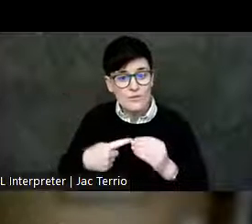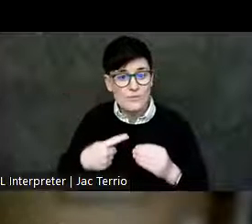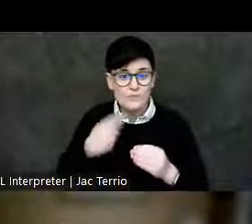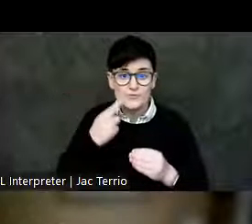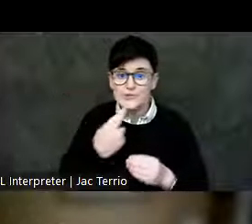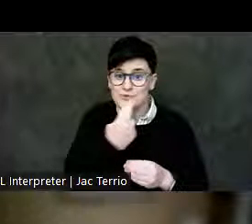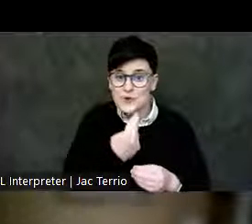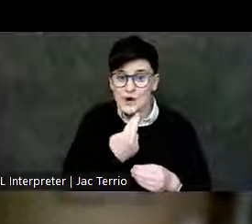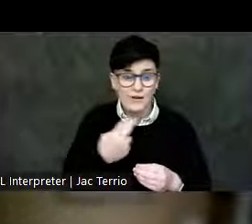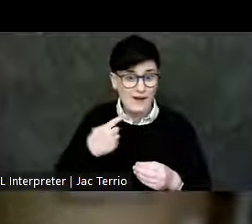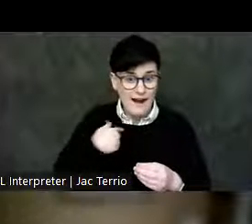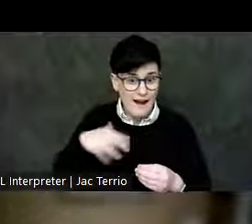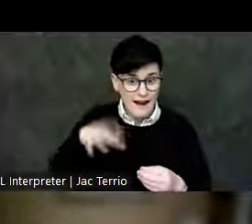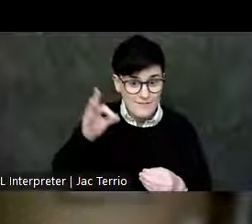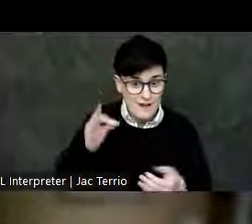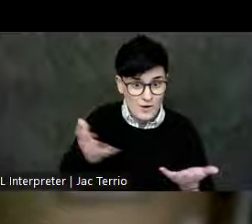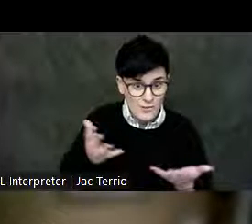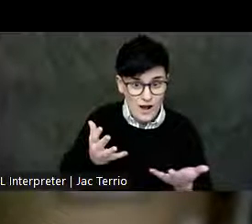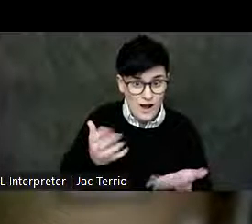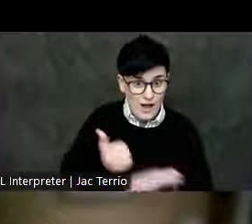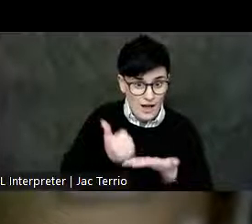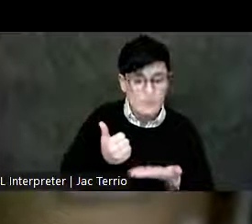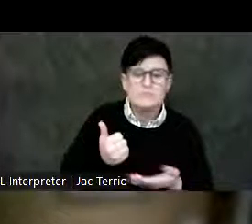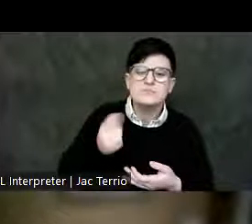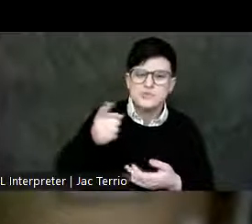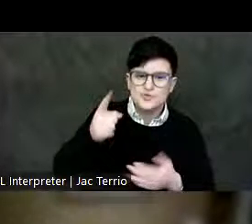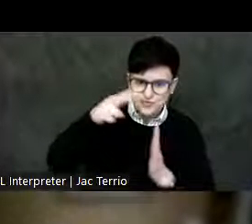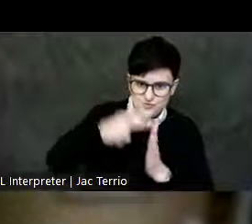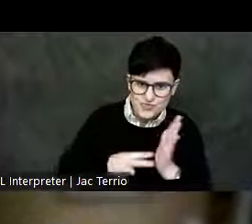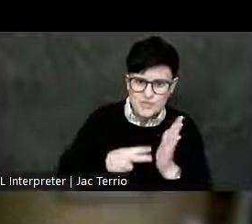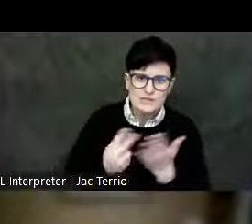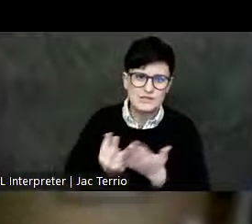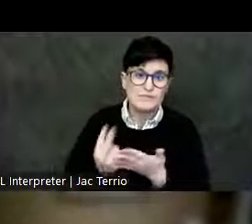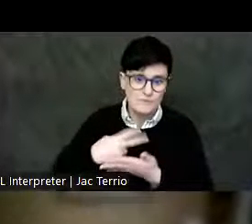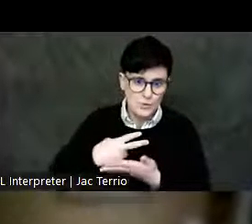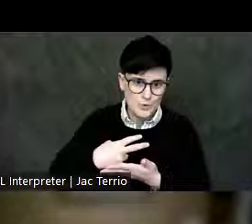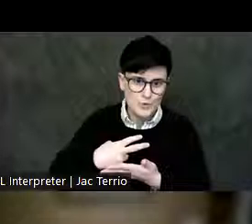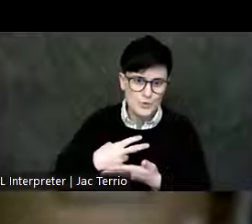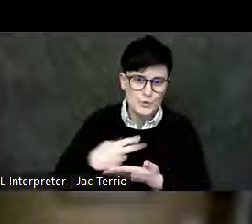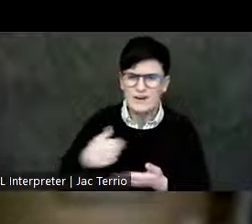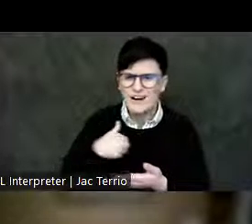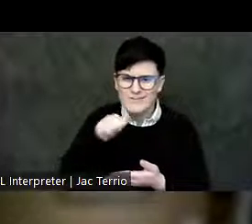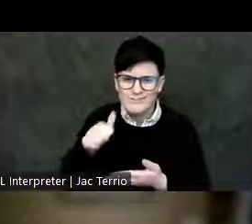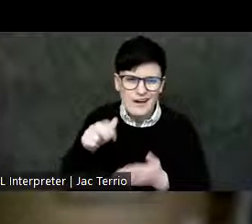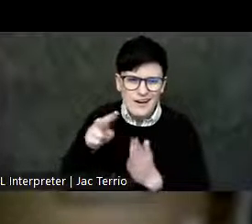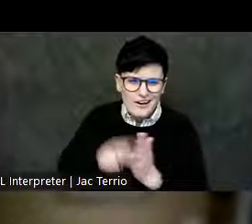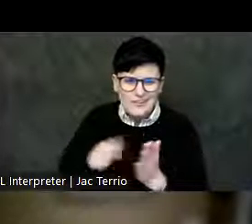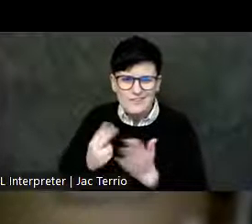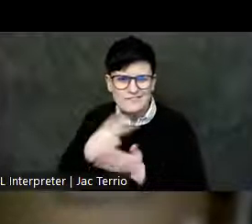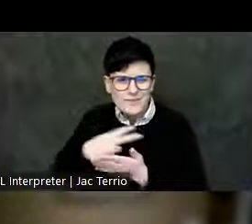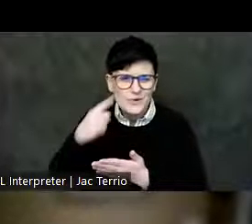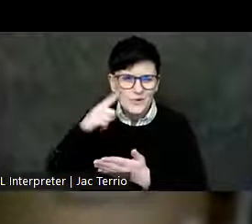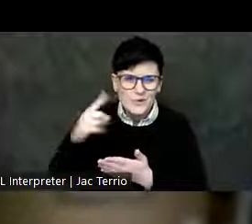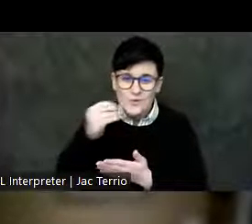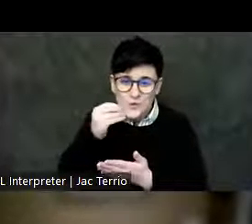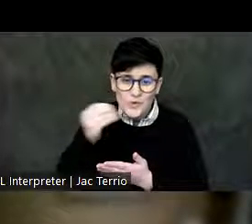the reviews is really helpful. Like, I don't care, I'm not reading them necessarily for kind of the food or the service. I'm reading